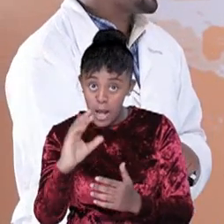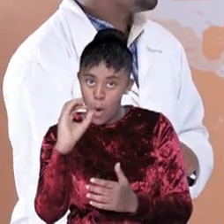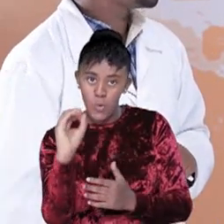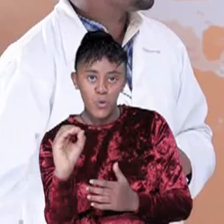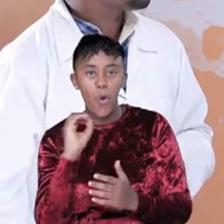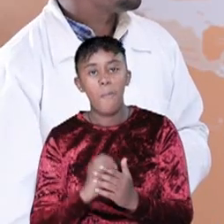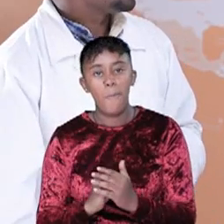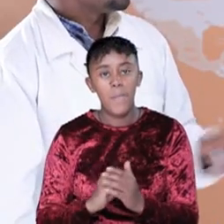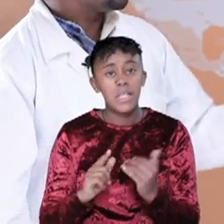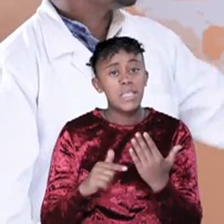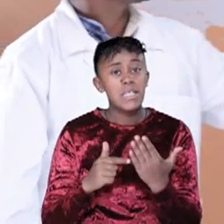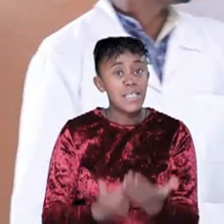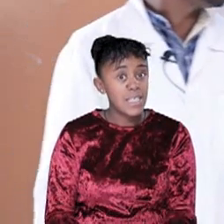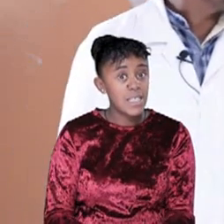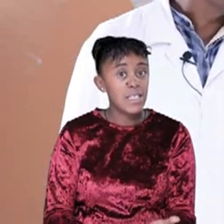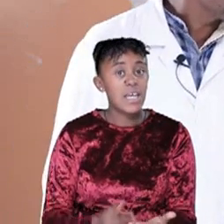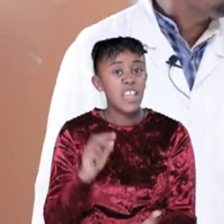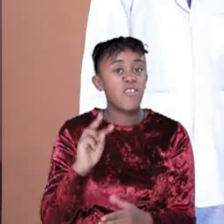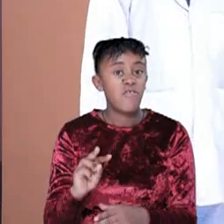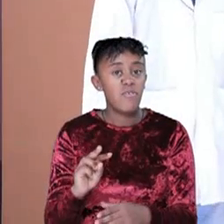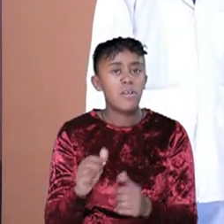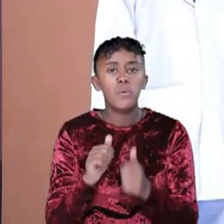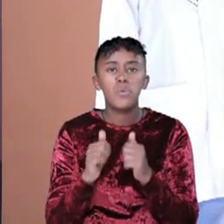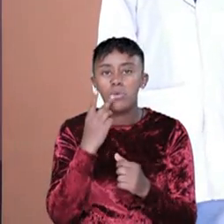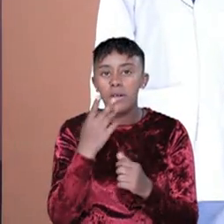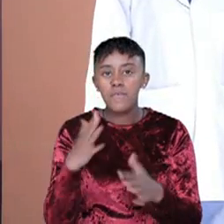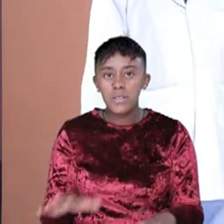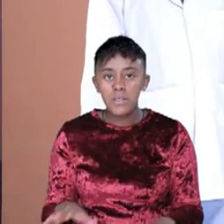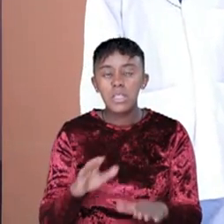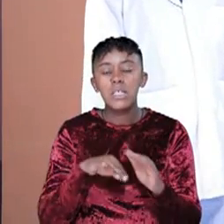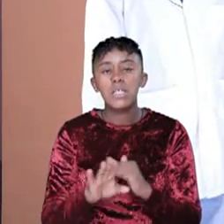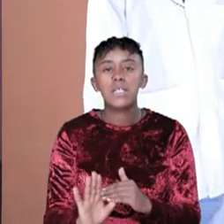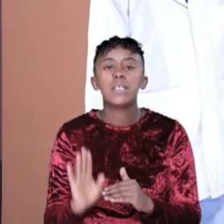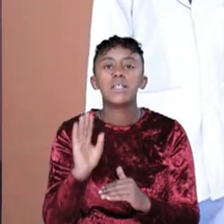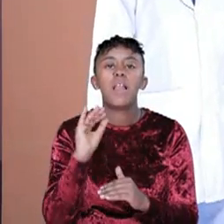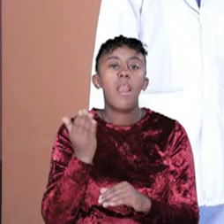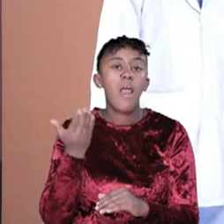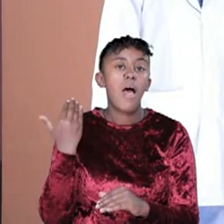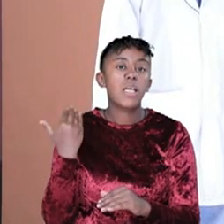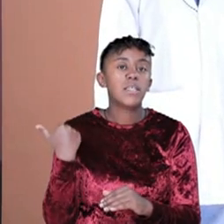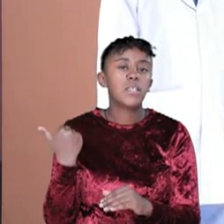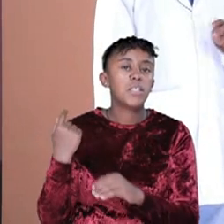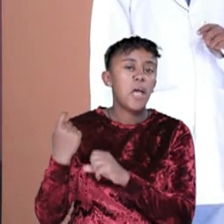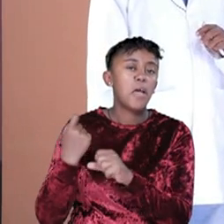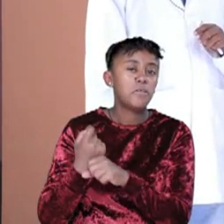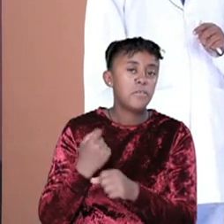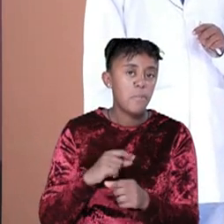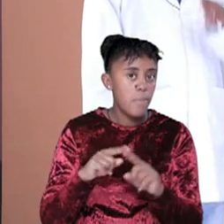cathode ray oscilloscope. This is the TV in which you have seen in last